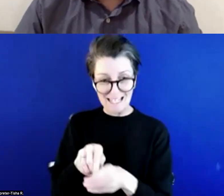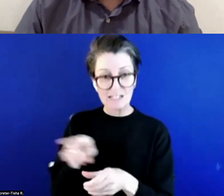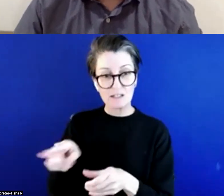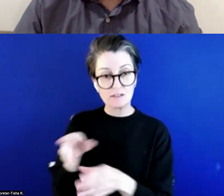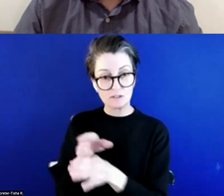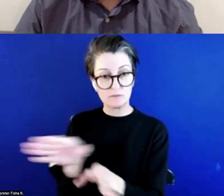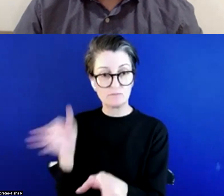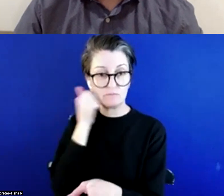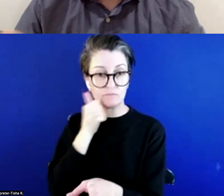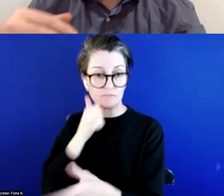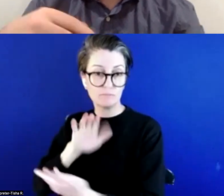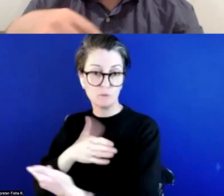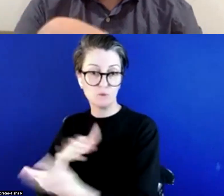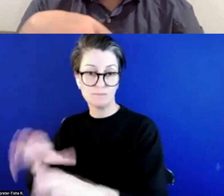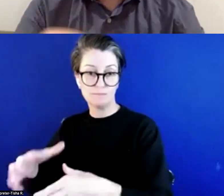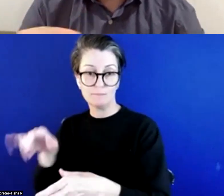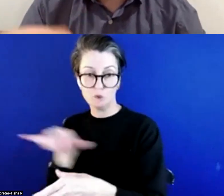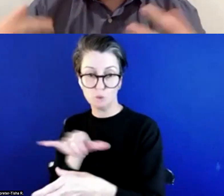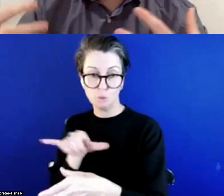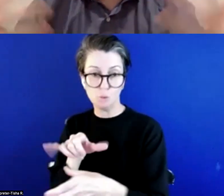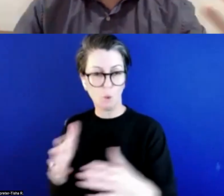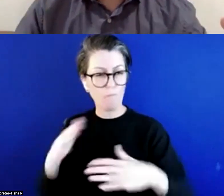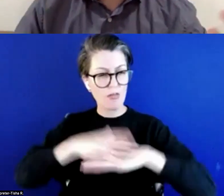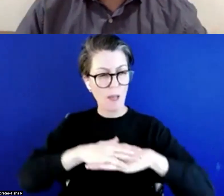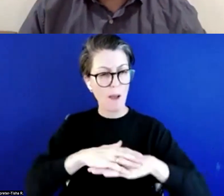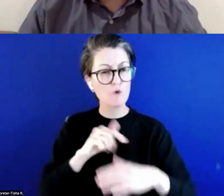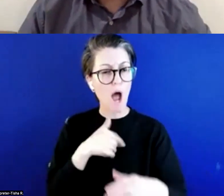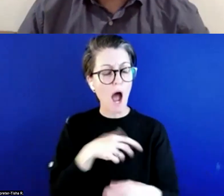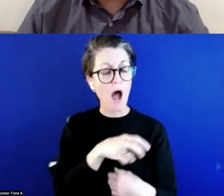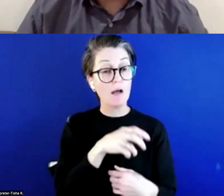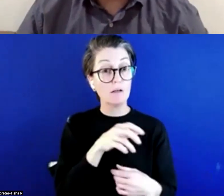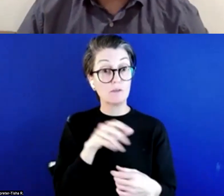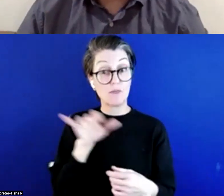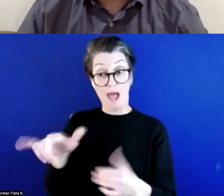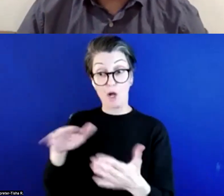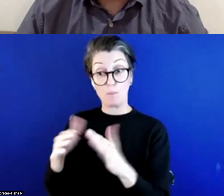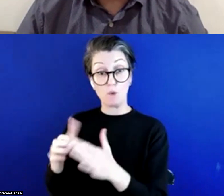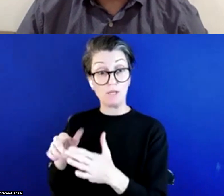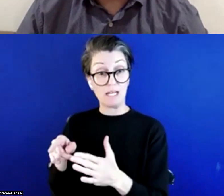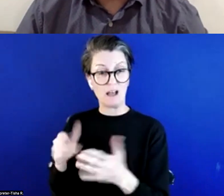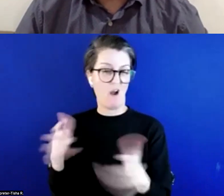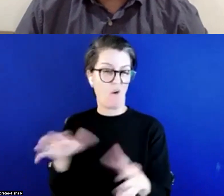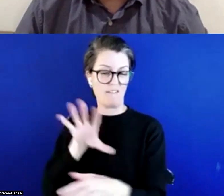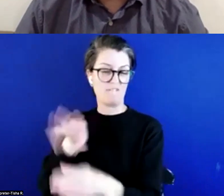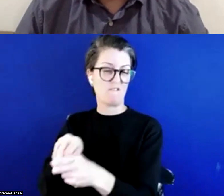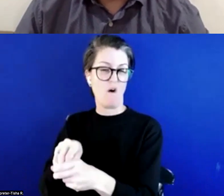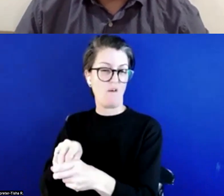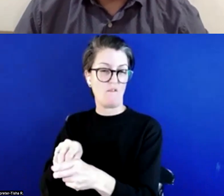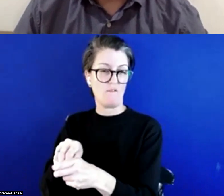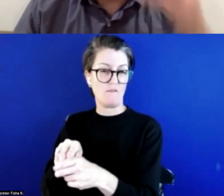nights. But that community I was already involved in before I even left for like a year or